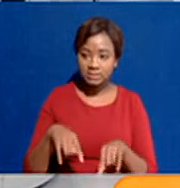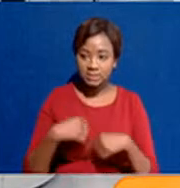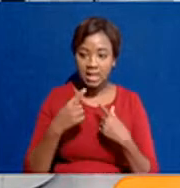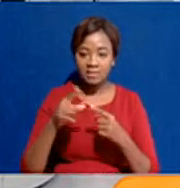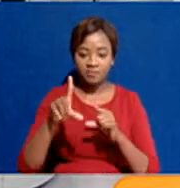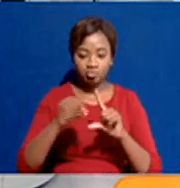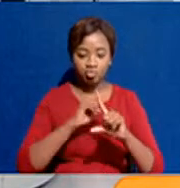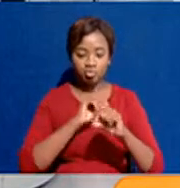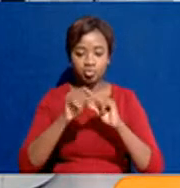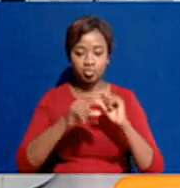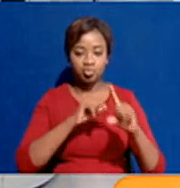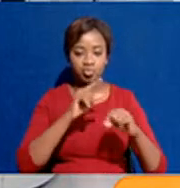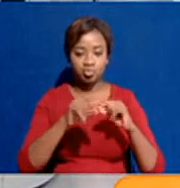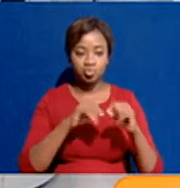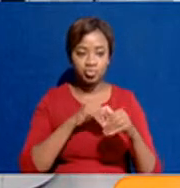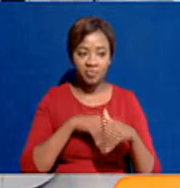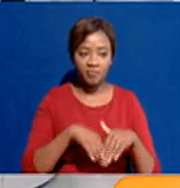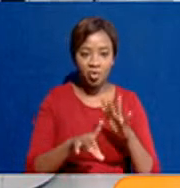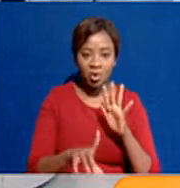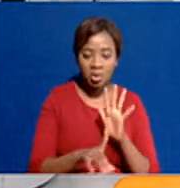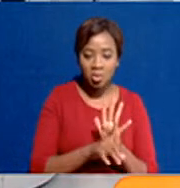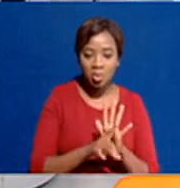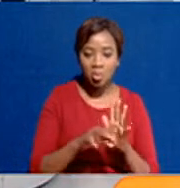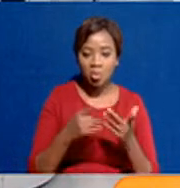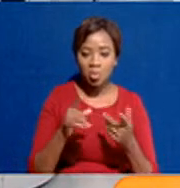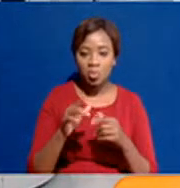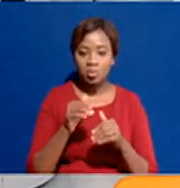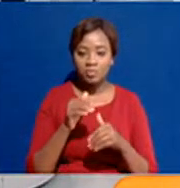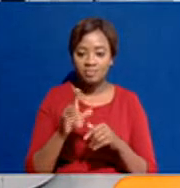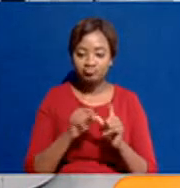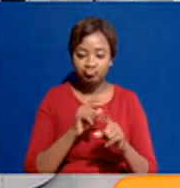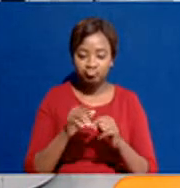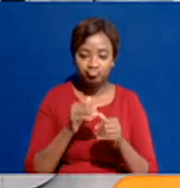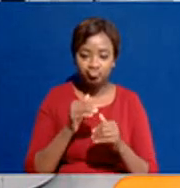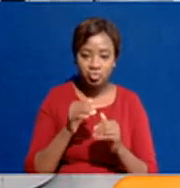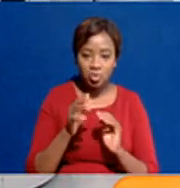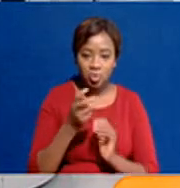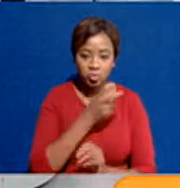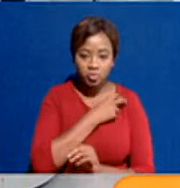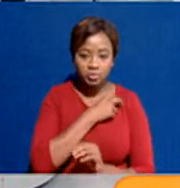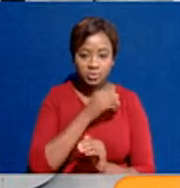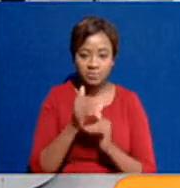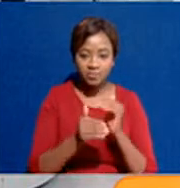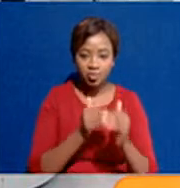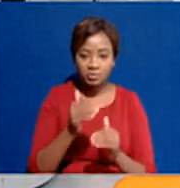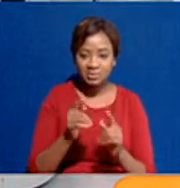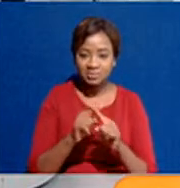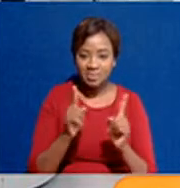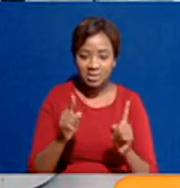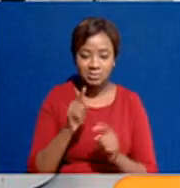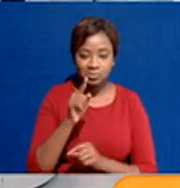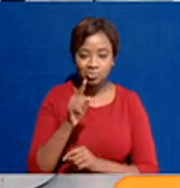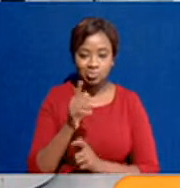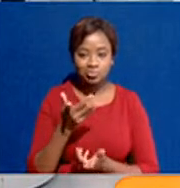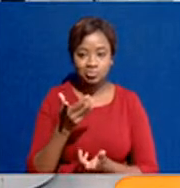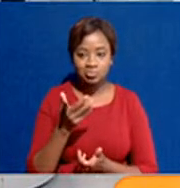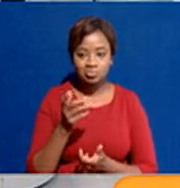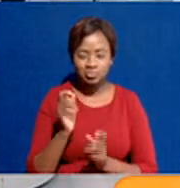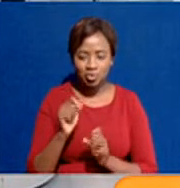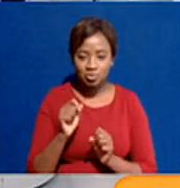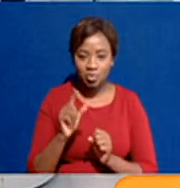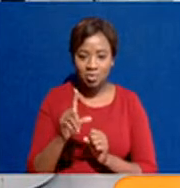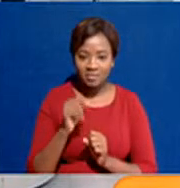the law and through a consultative process that involves other stakeholders, you still find that...